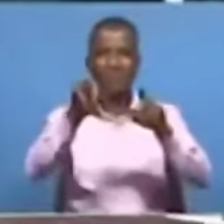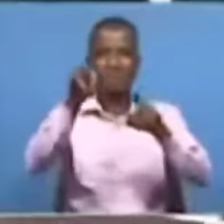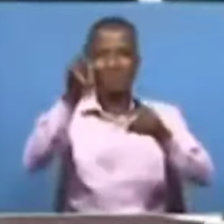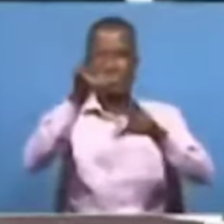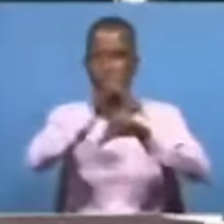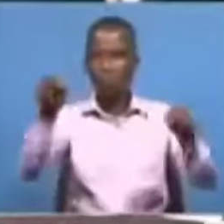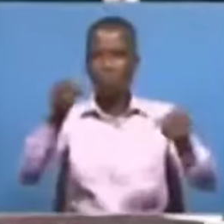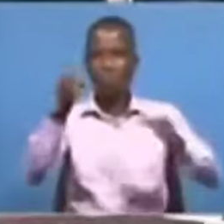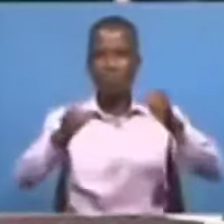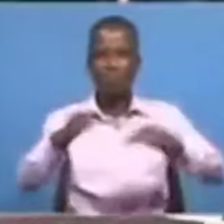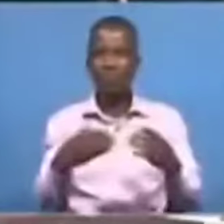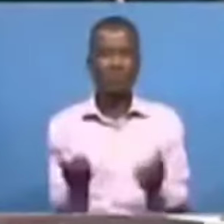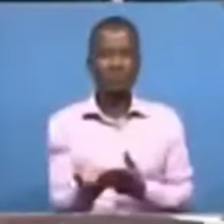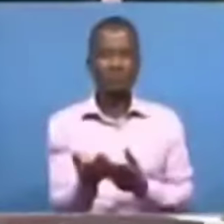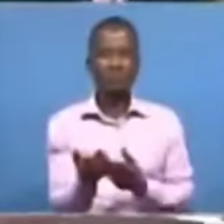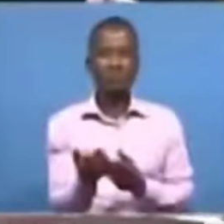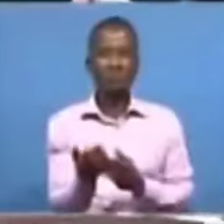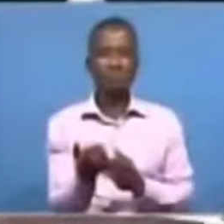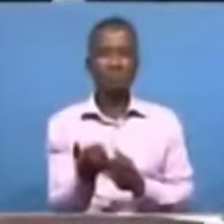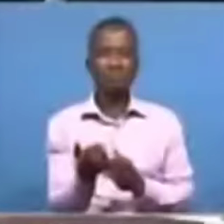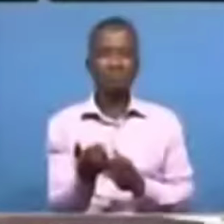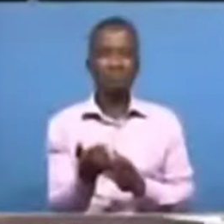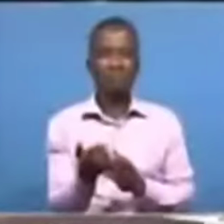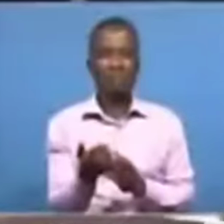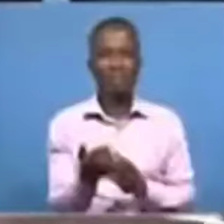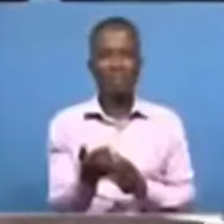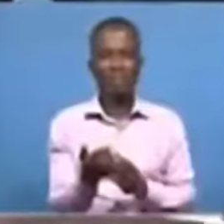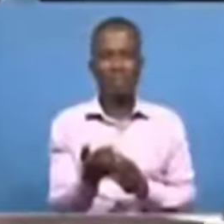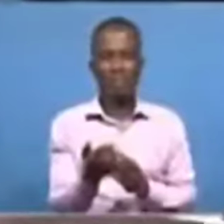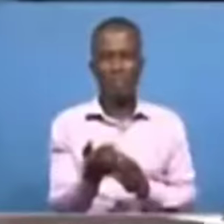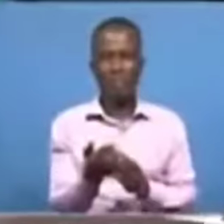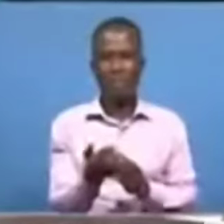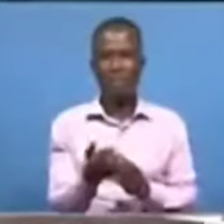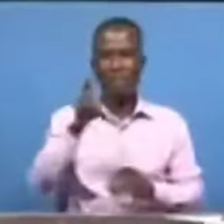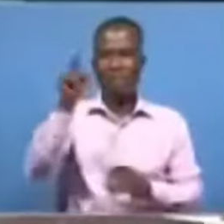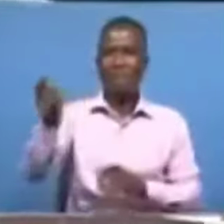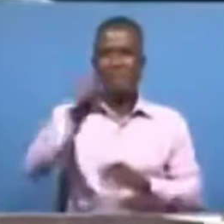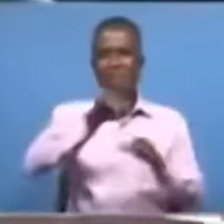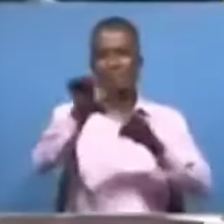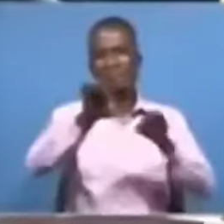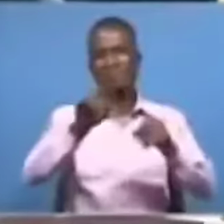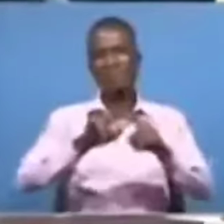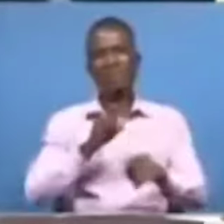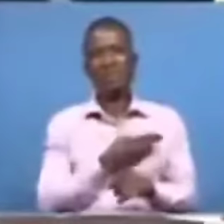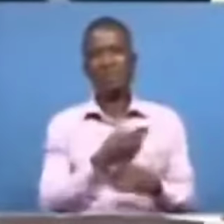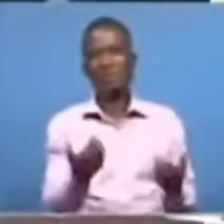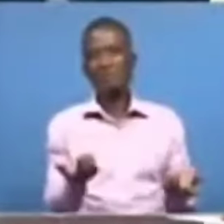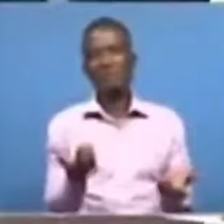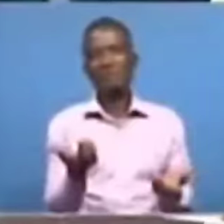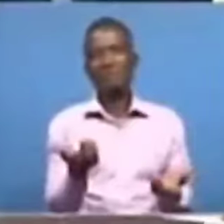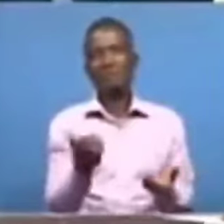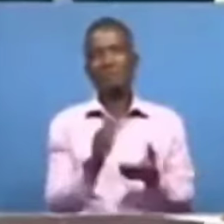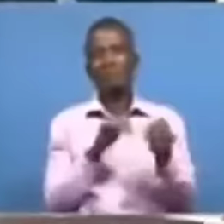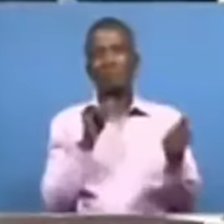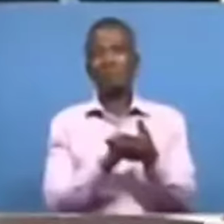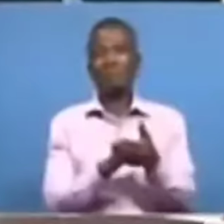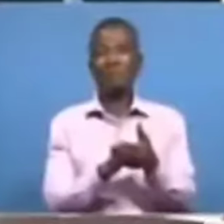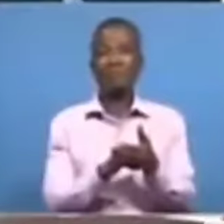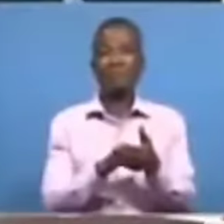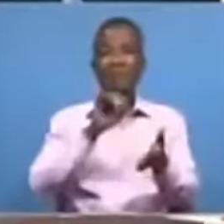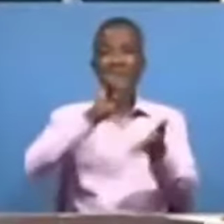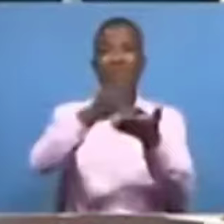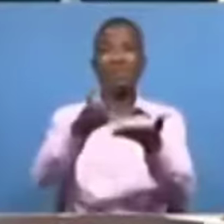to subpoena Jean Mensah and the usefulness of her testimony to the determination of the issues before the court. We believe that the evidence